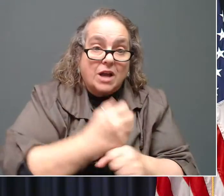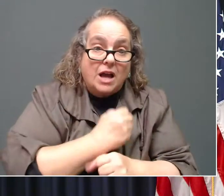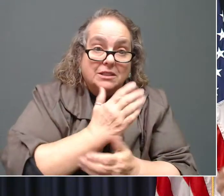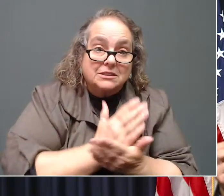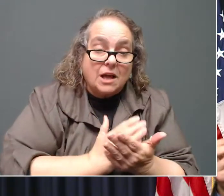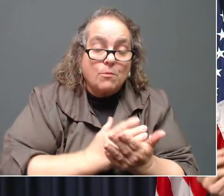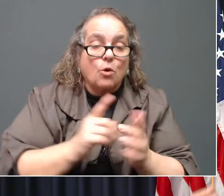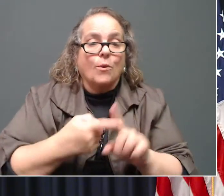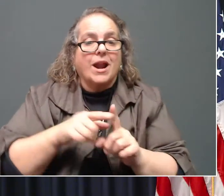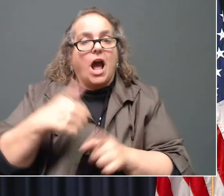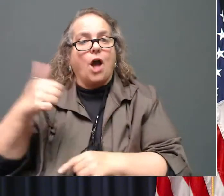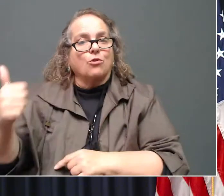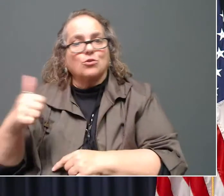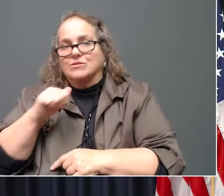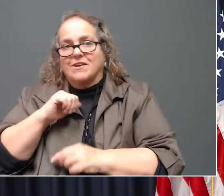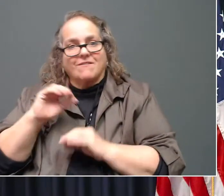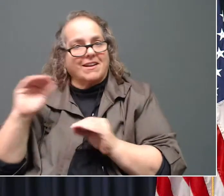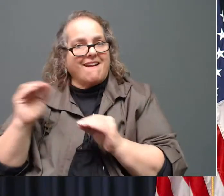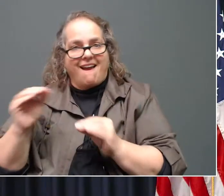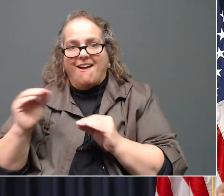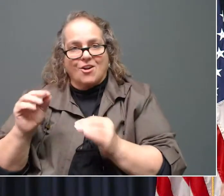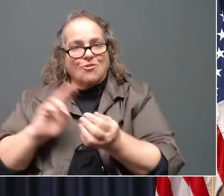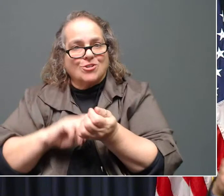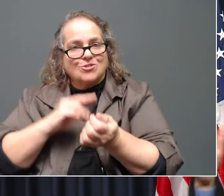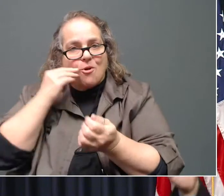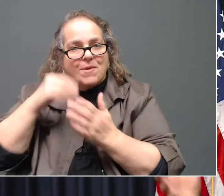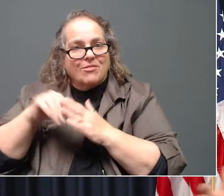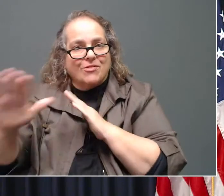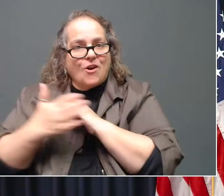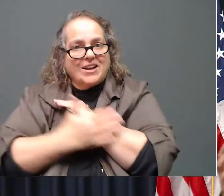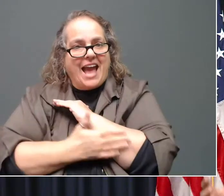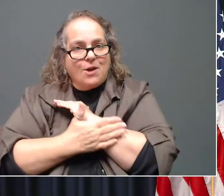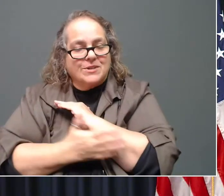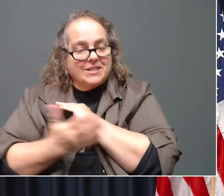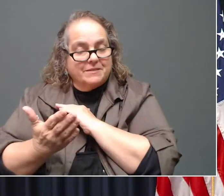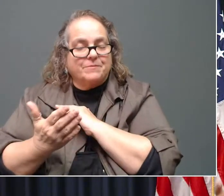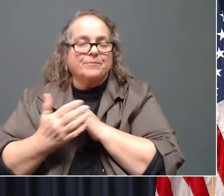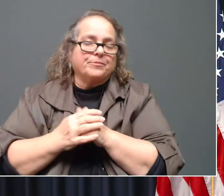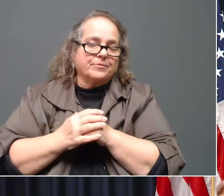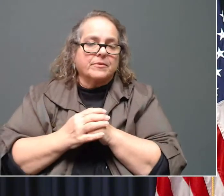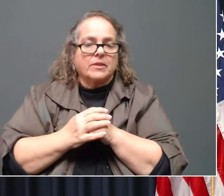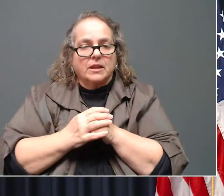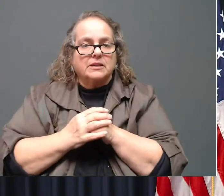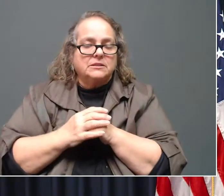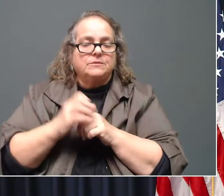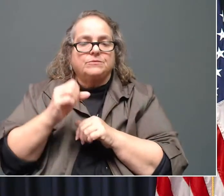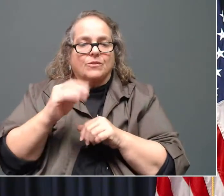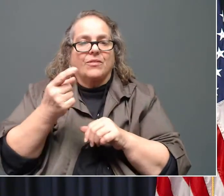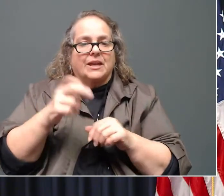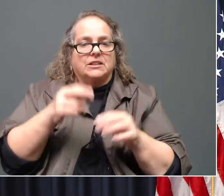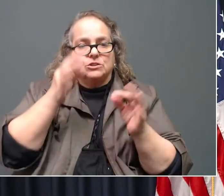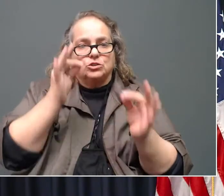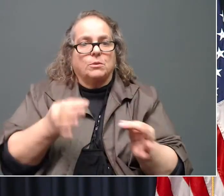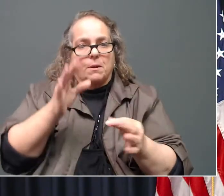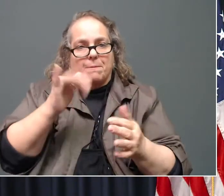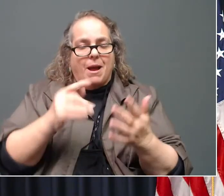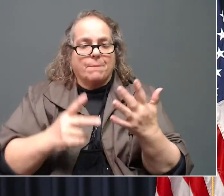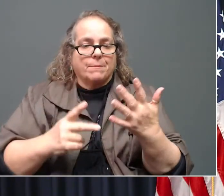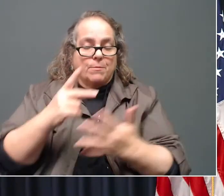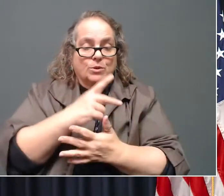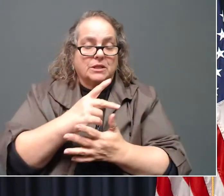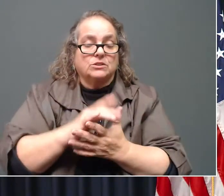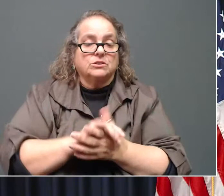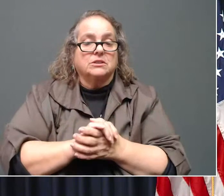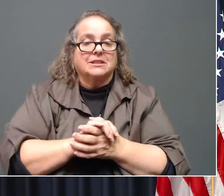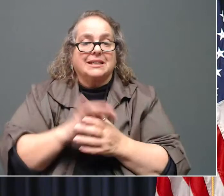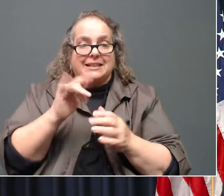others may not, and then determined by population. It's out there. In